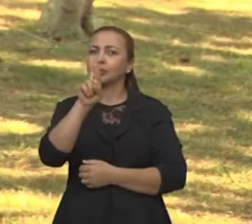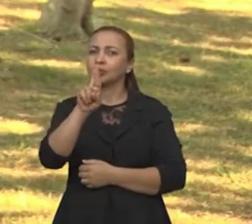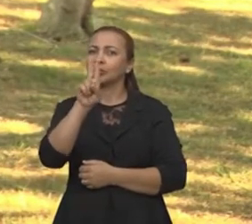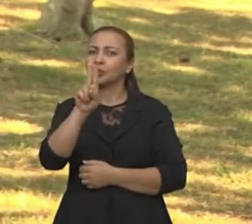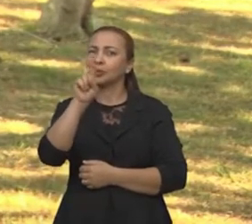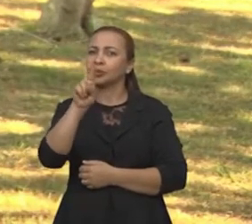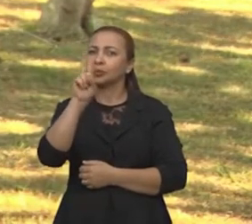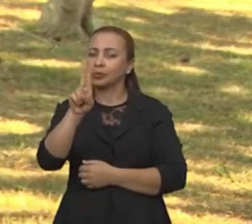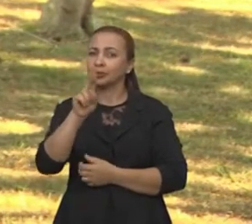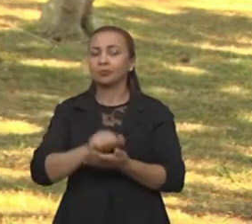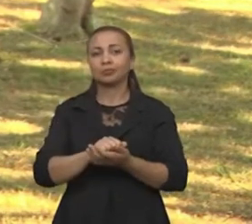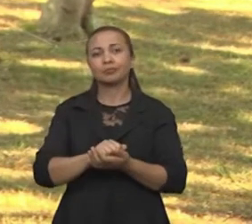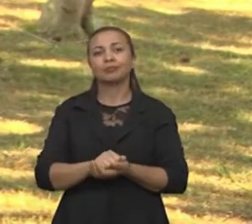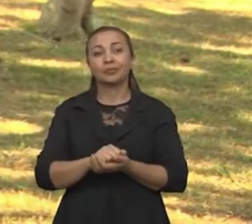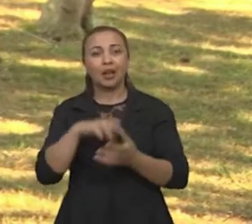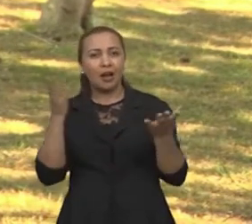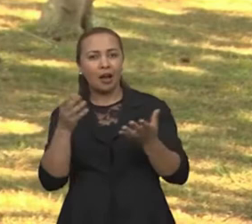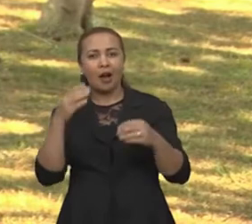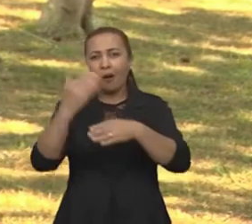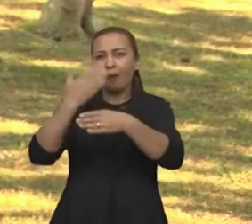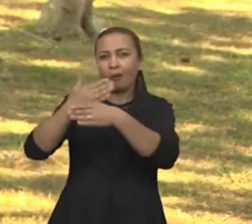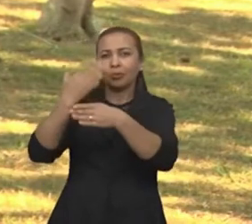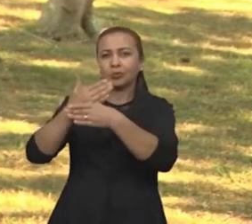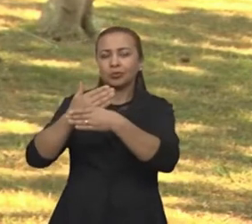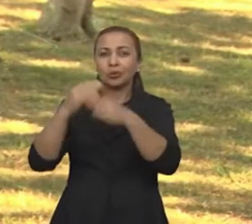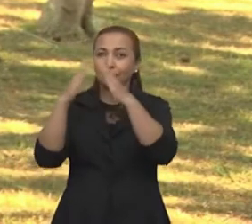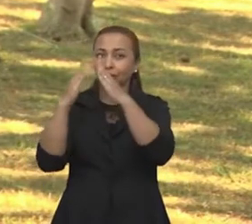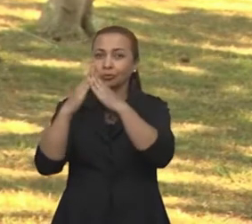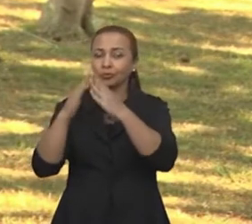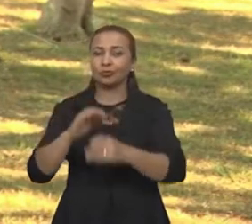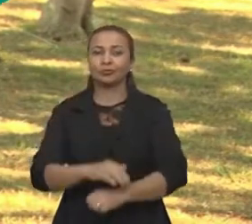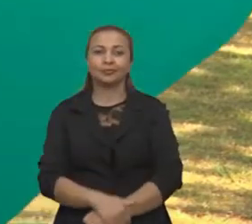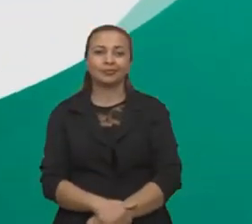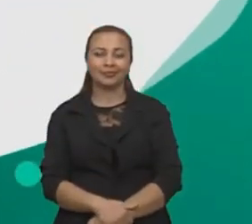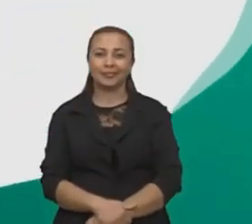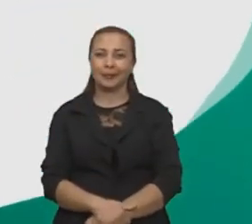use and low cost for the descartes, the construction civil.